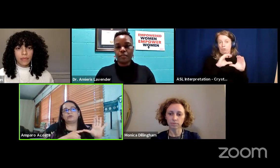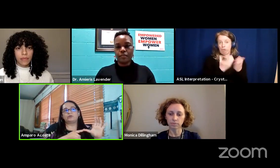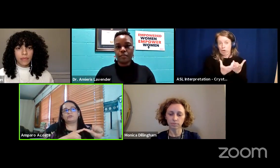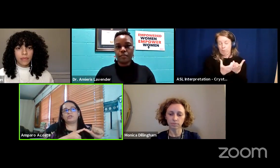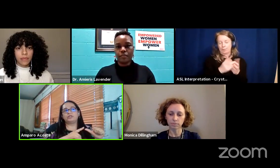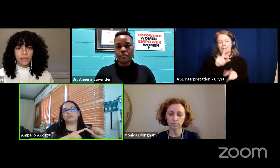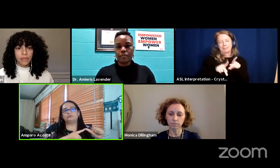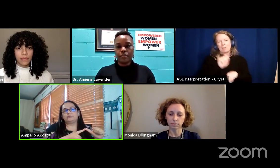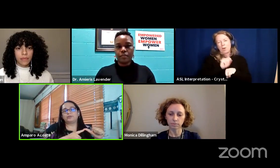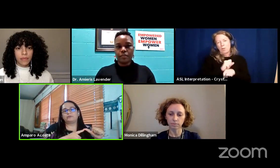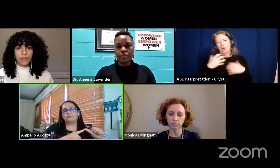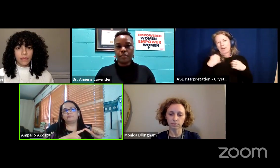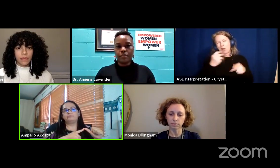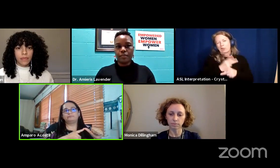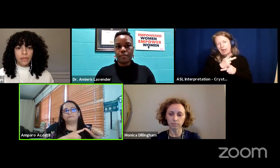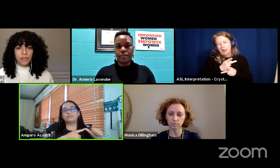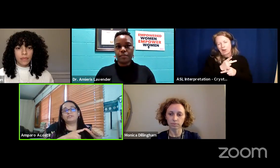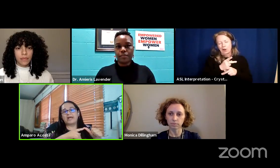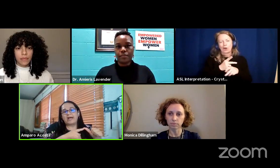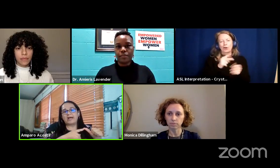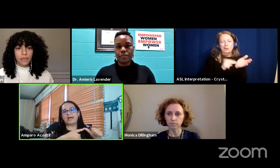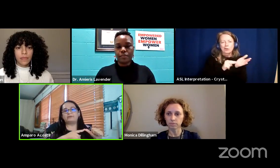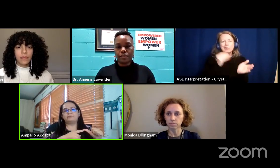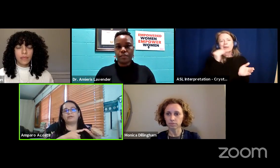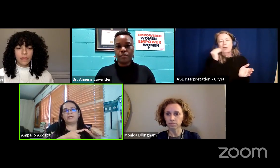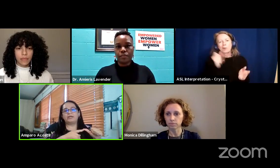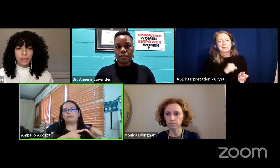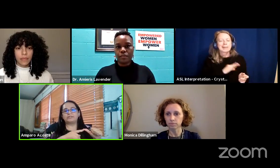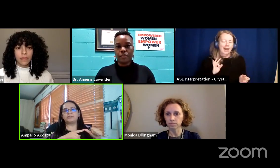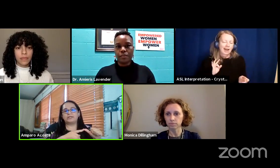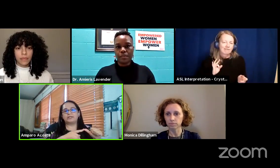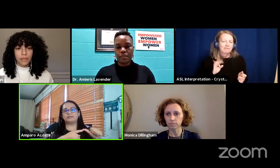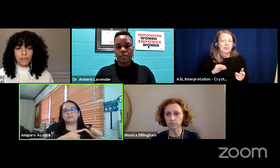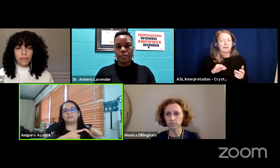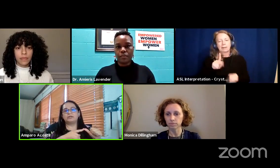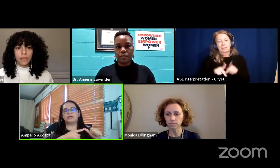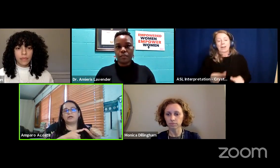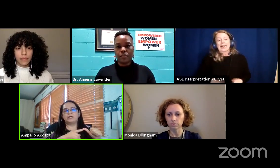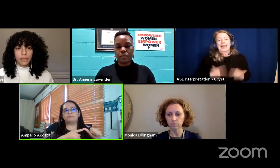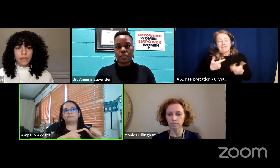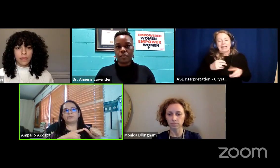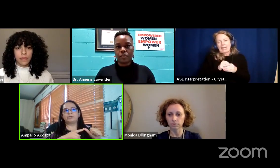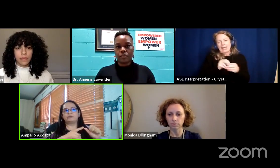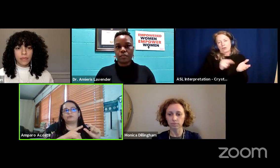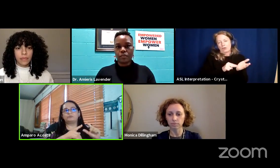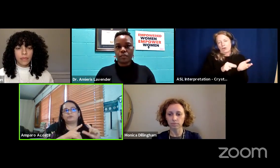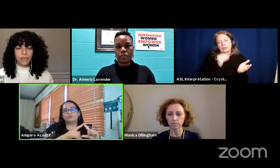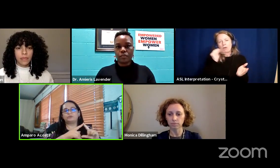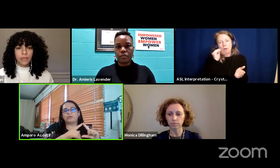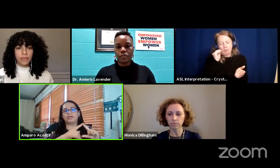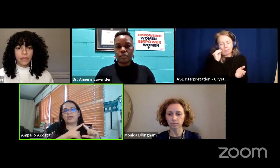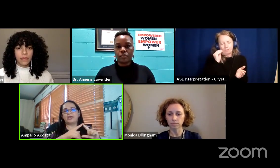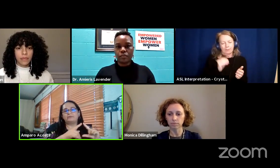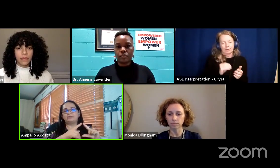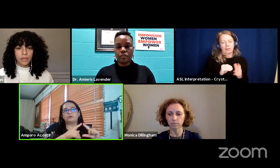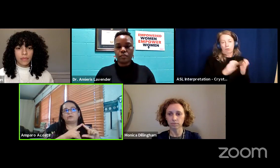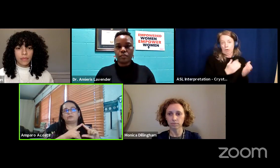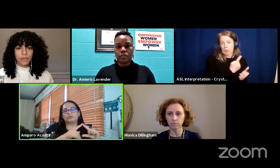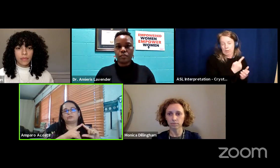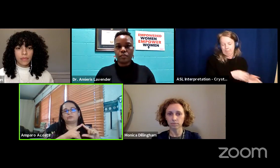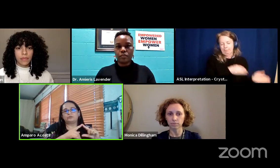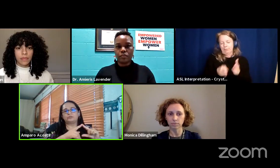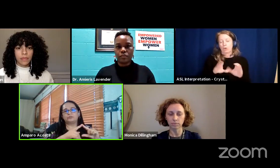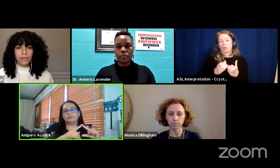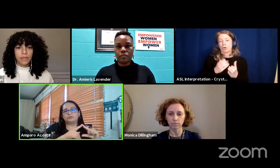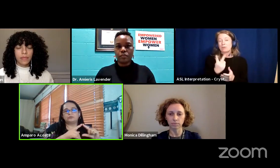healthcare workers and long-term care staff and residents. Group 2, we have the